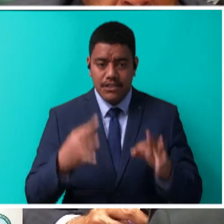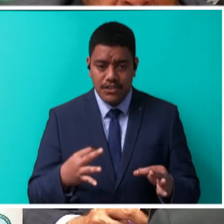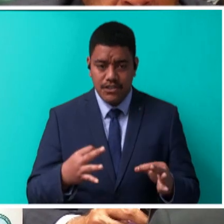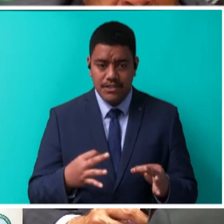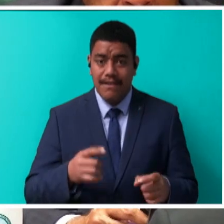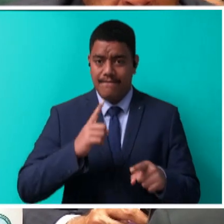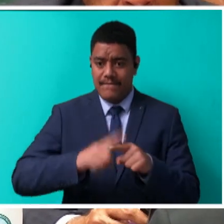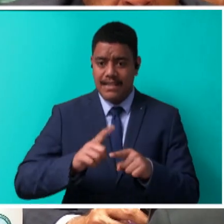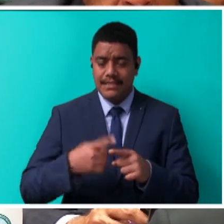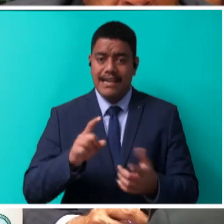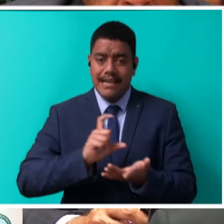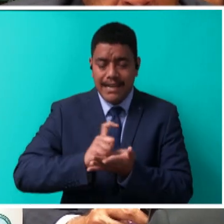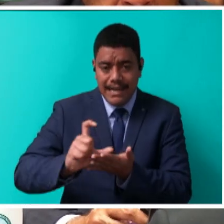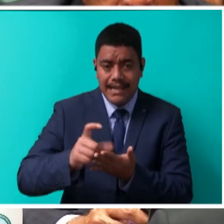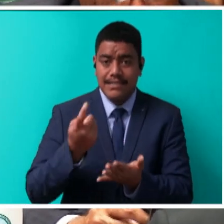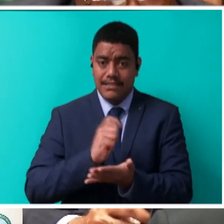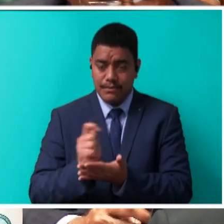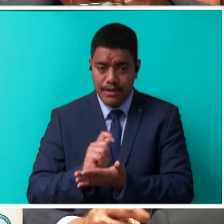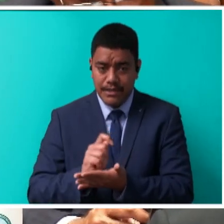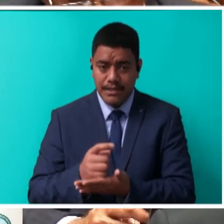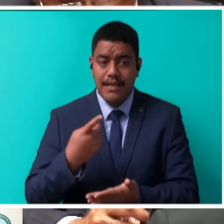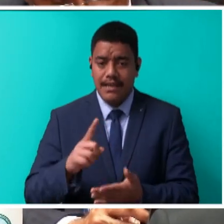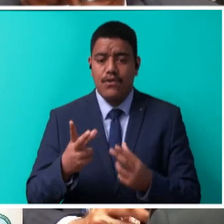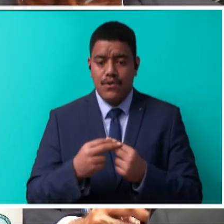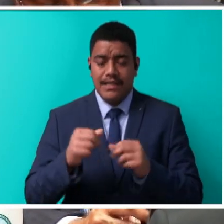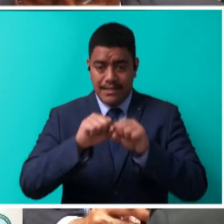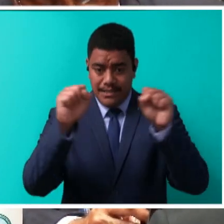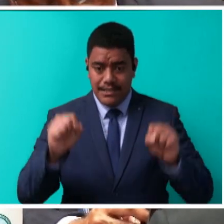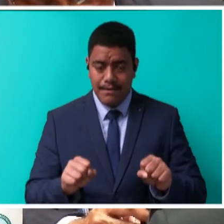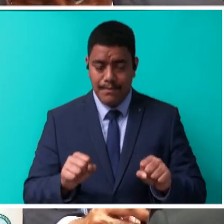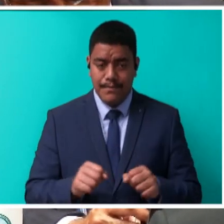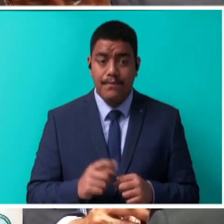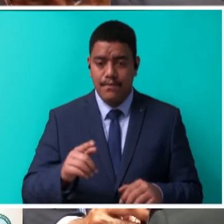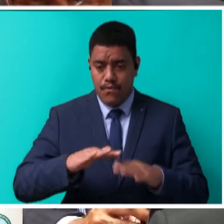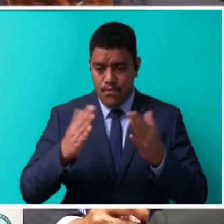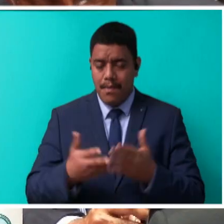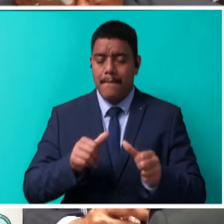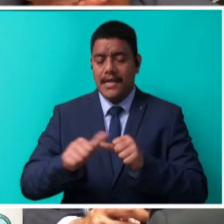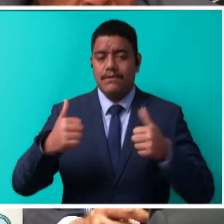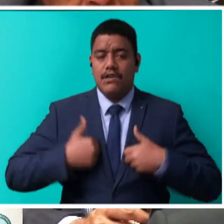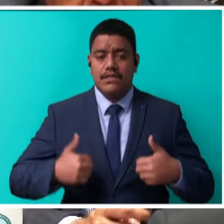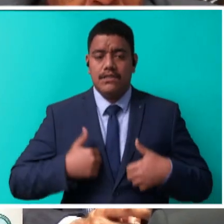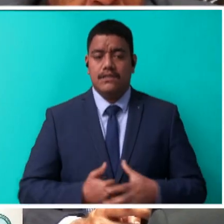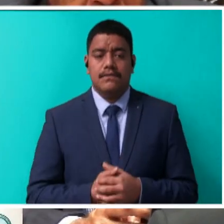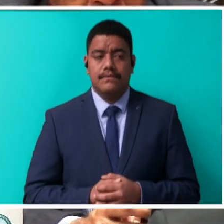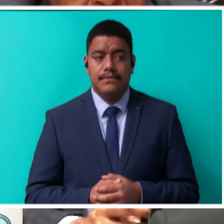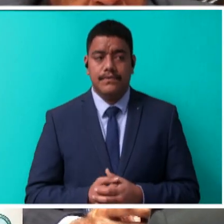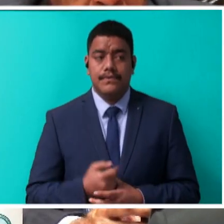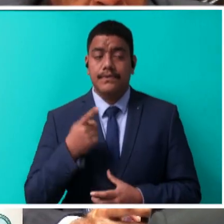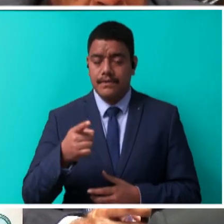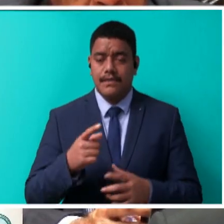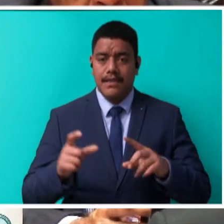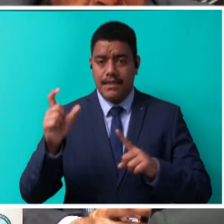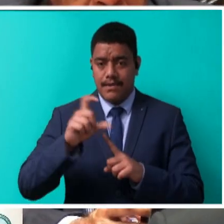consistently, transparently, and with systems that reflect global best practice. The Judiciary Capital